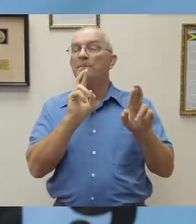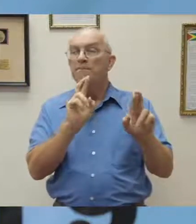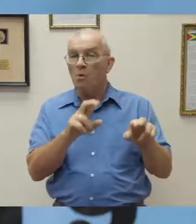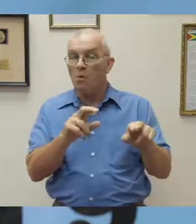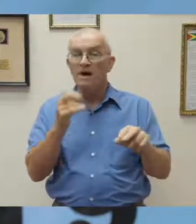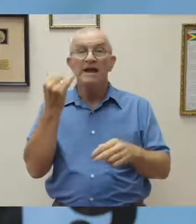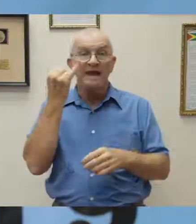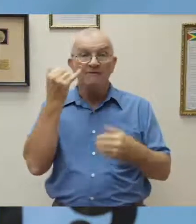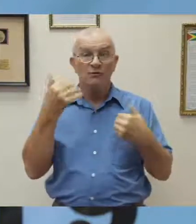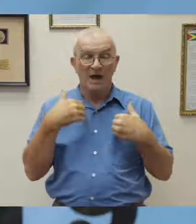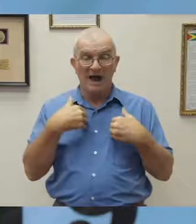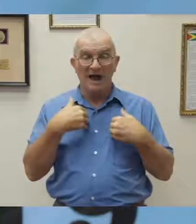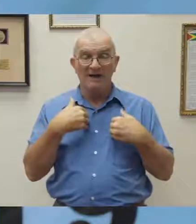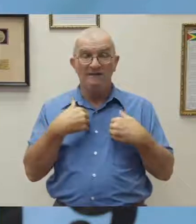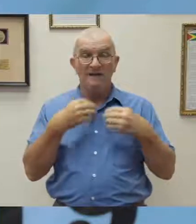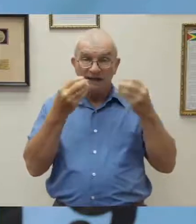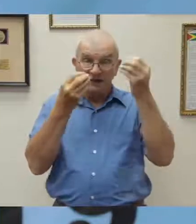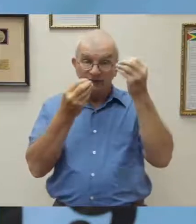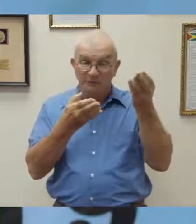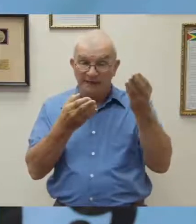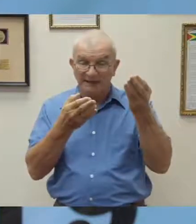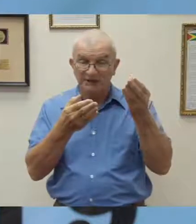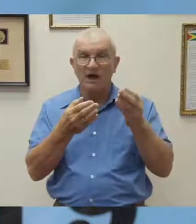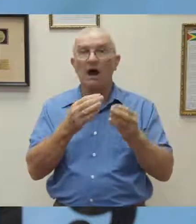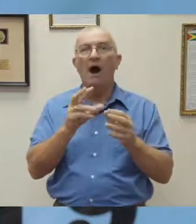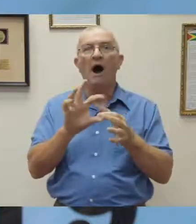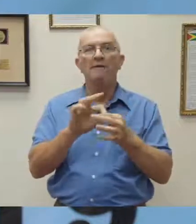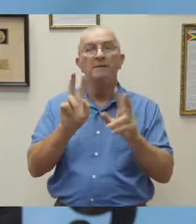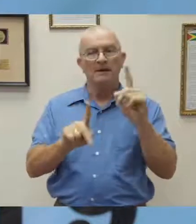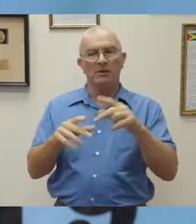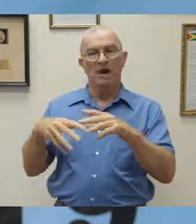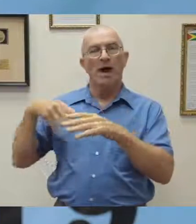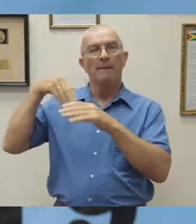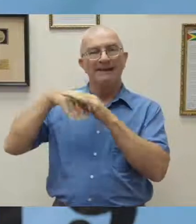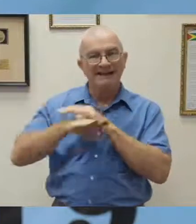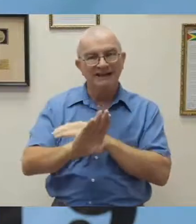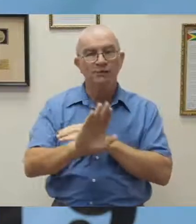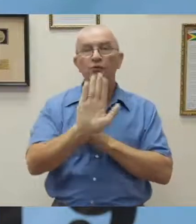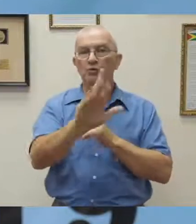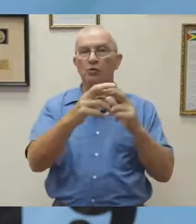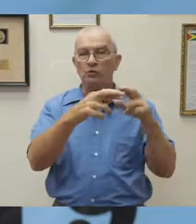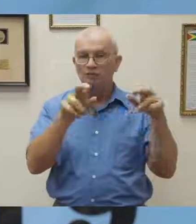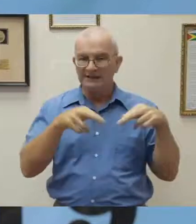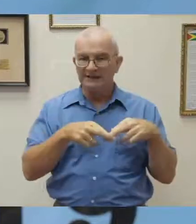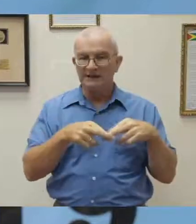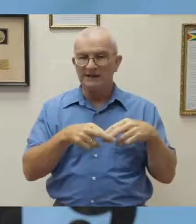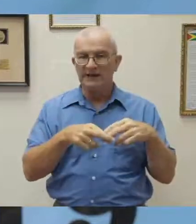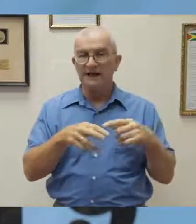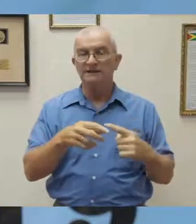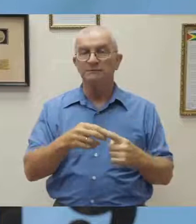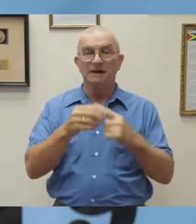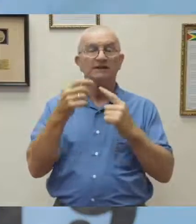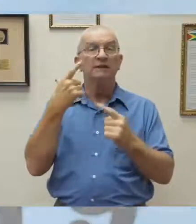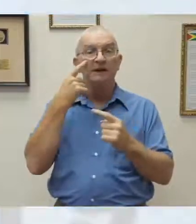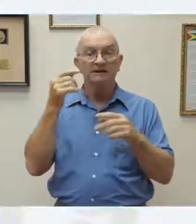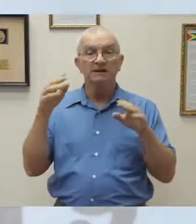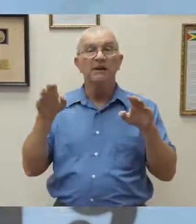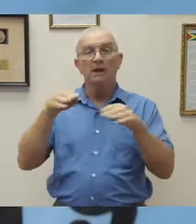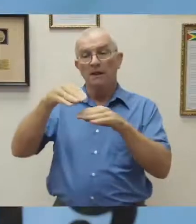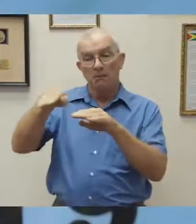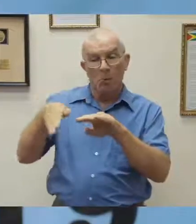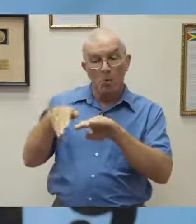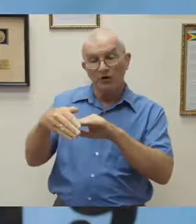have information on non-nationals entering your region, especially now that the borders are closed.